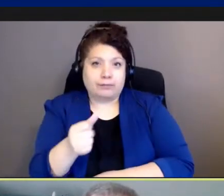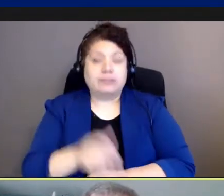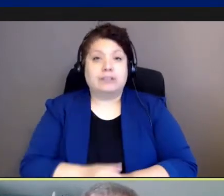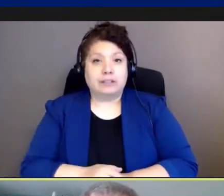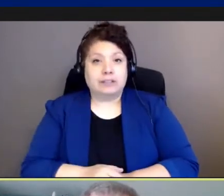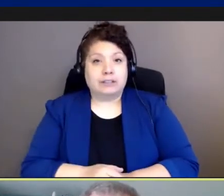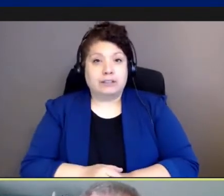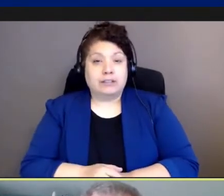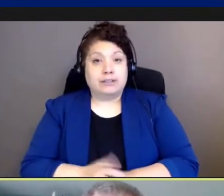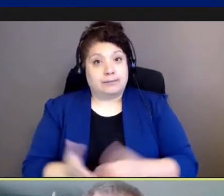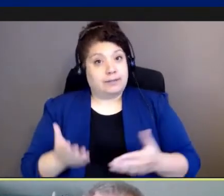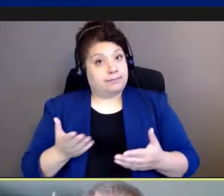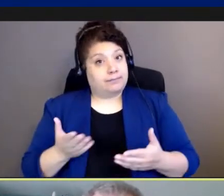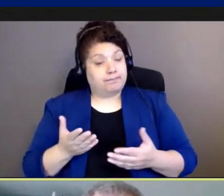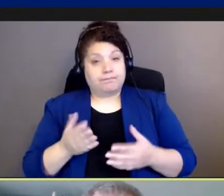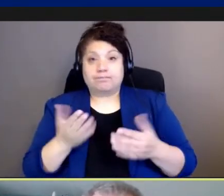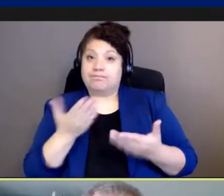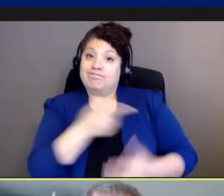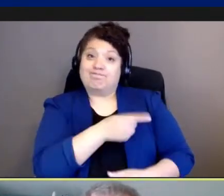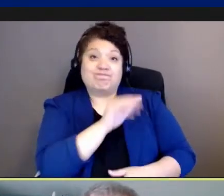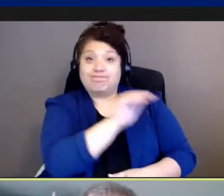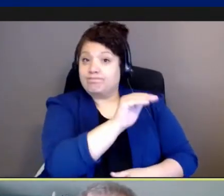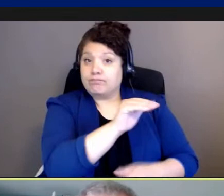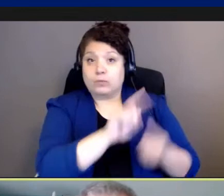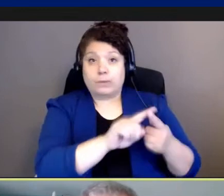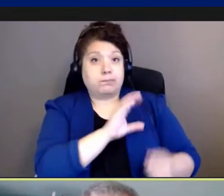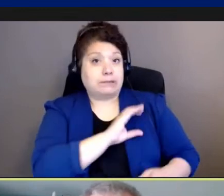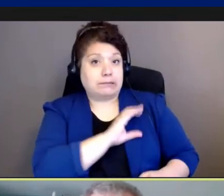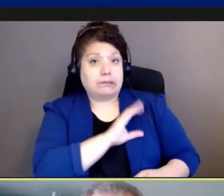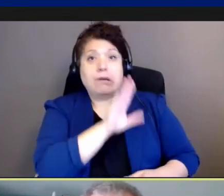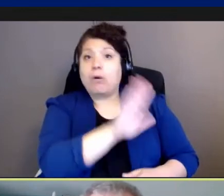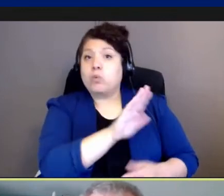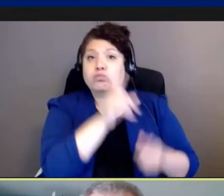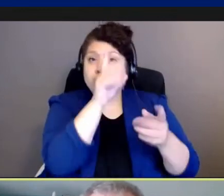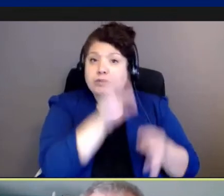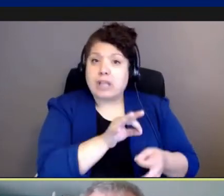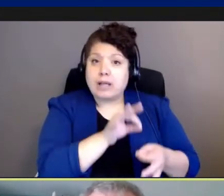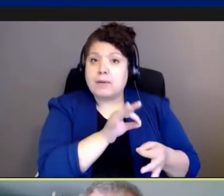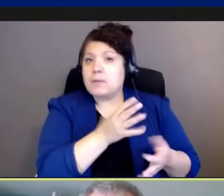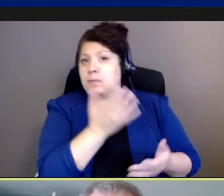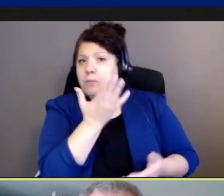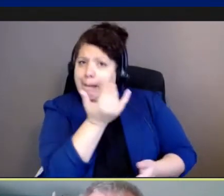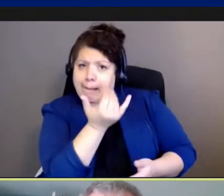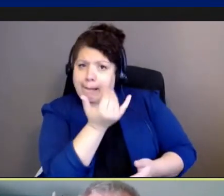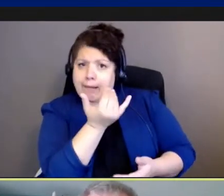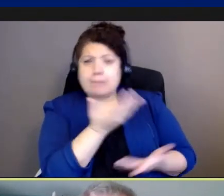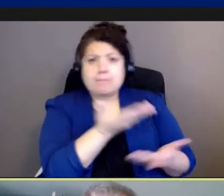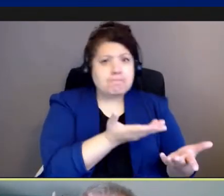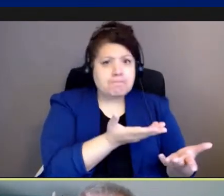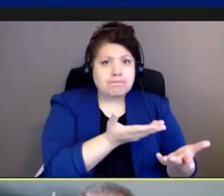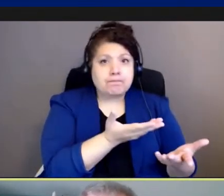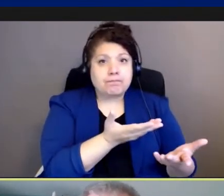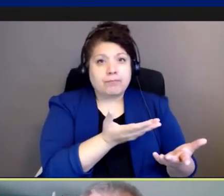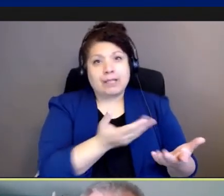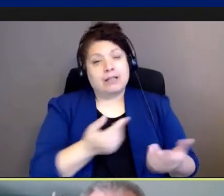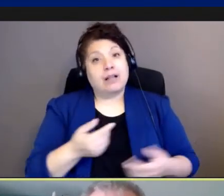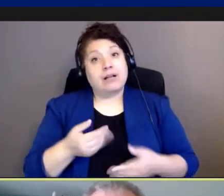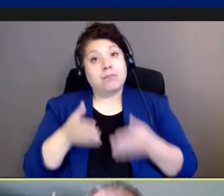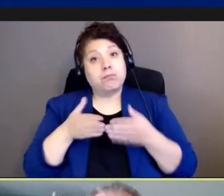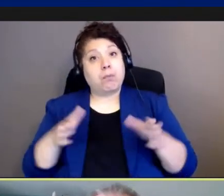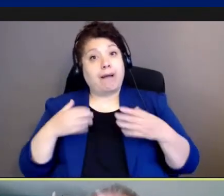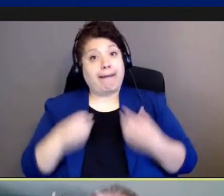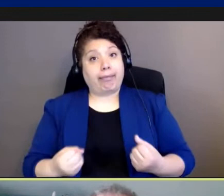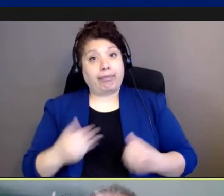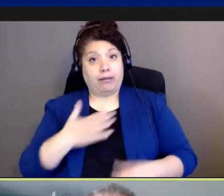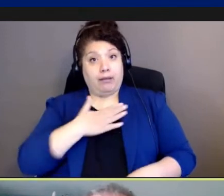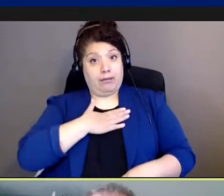that's a question you'll have to take up with them, why that decision was made. It's way out of public health sort of